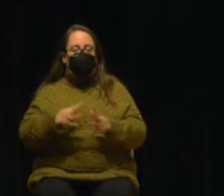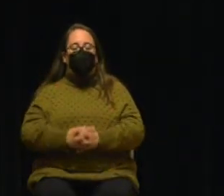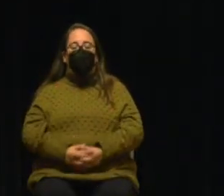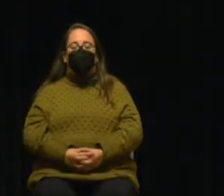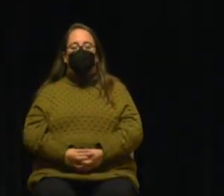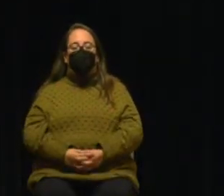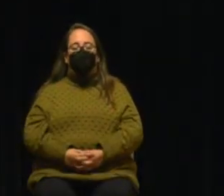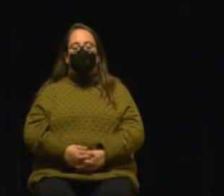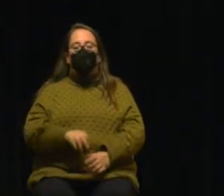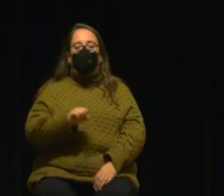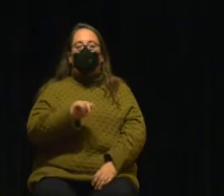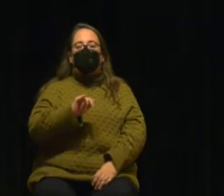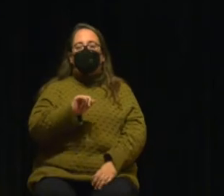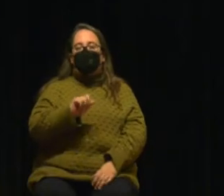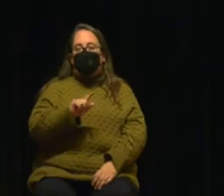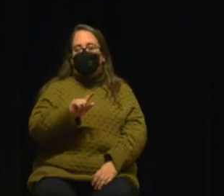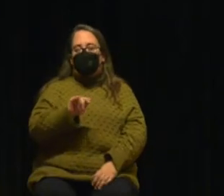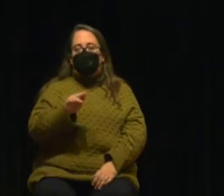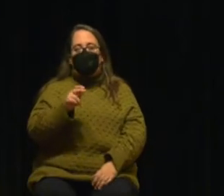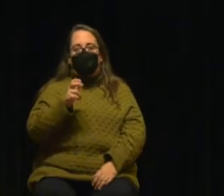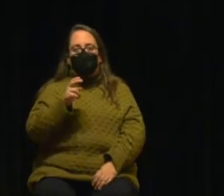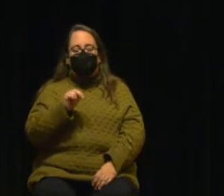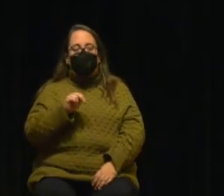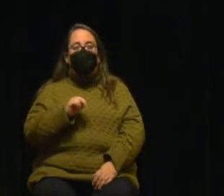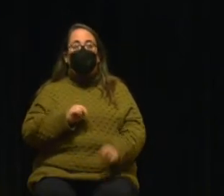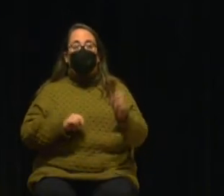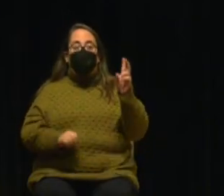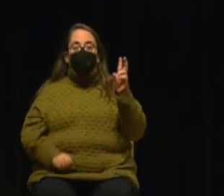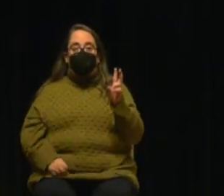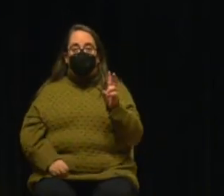Still and Williamson strode towards this woman.